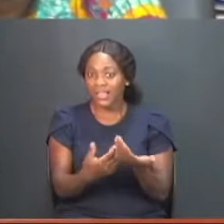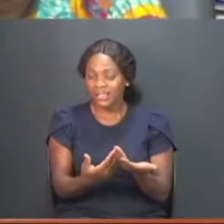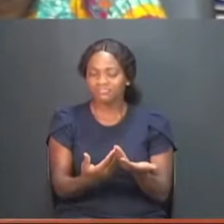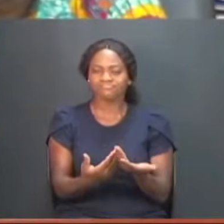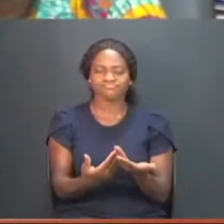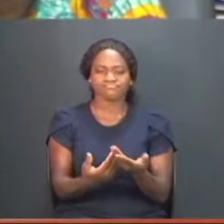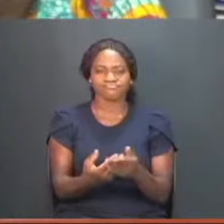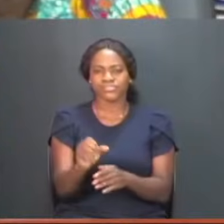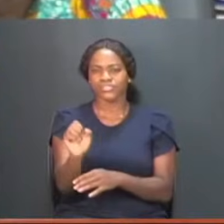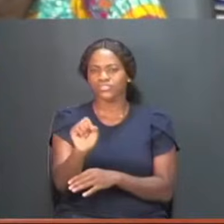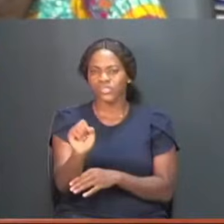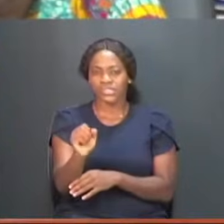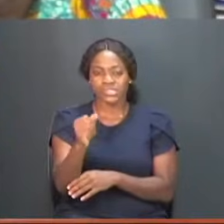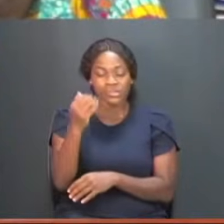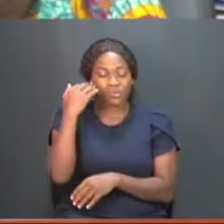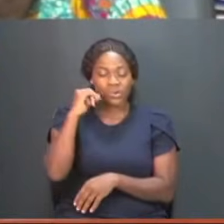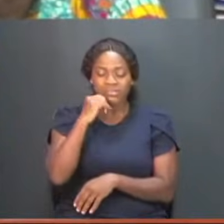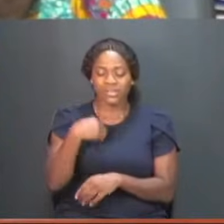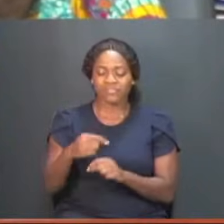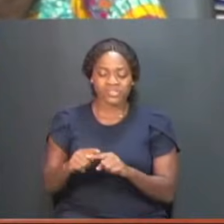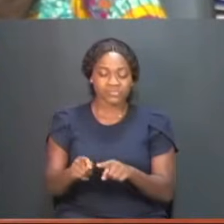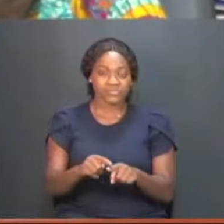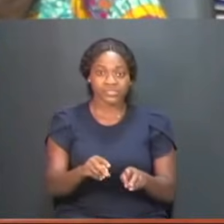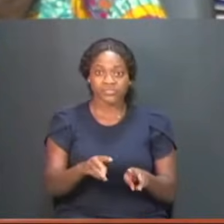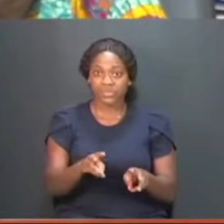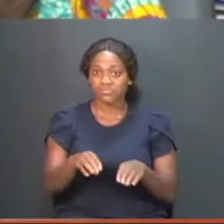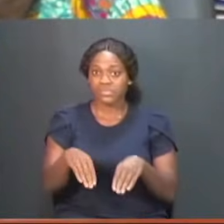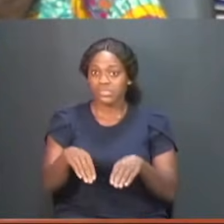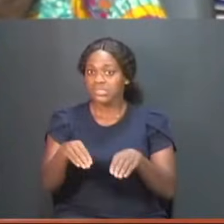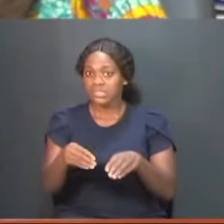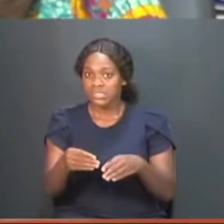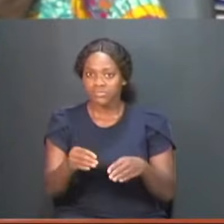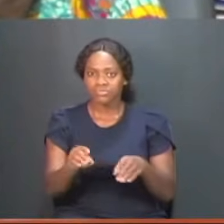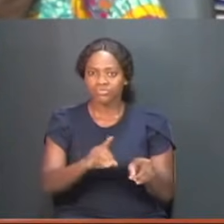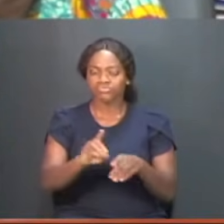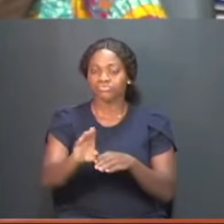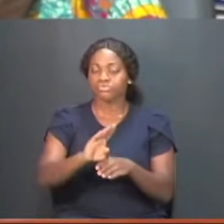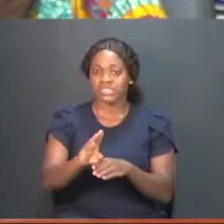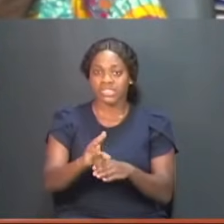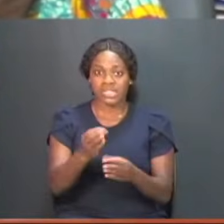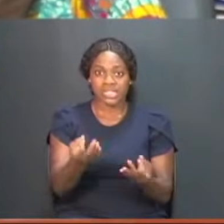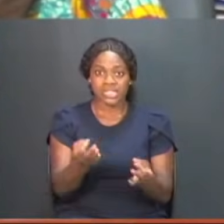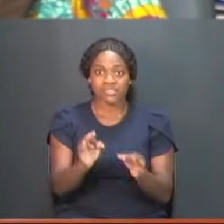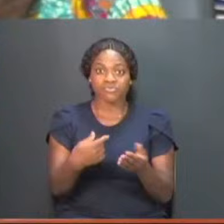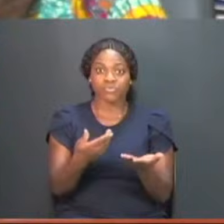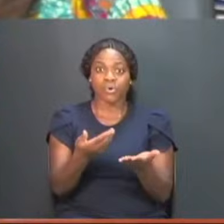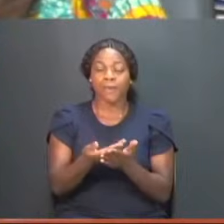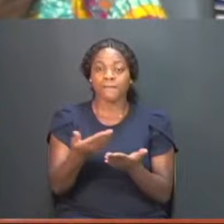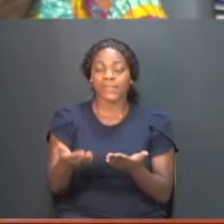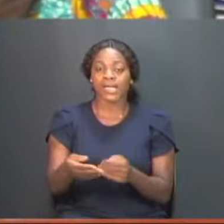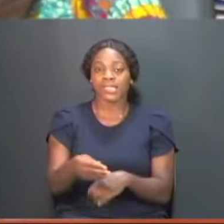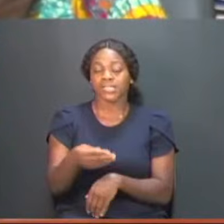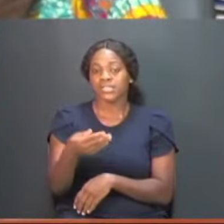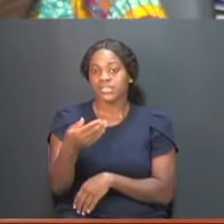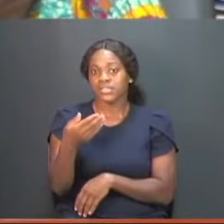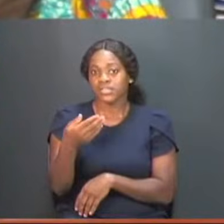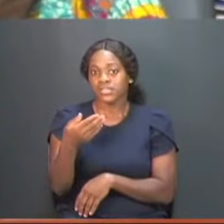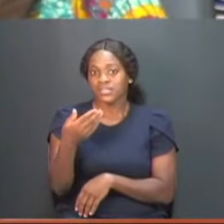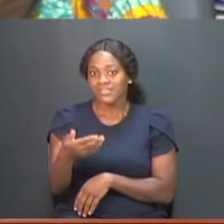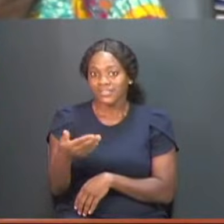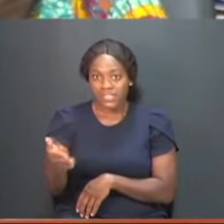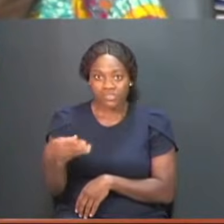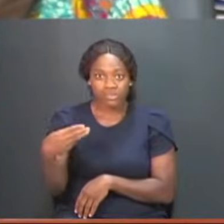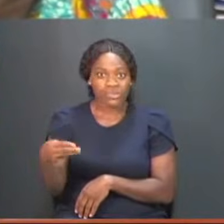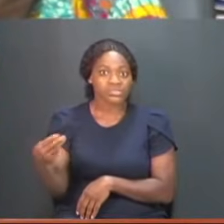diversified ways of handling or trading. If I want to buy goods and services in China, Mr. Speaker, and I have my